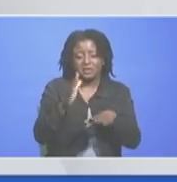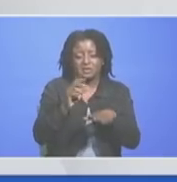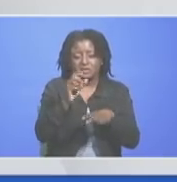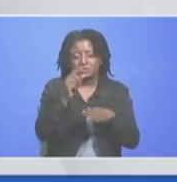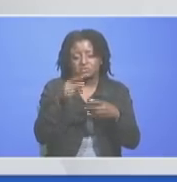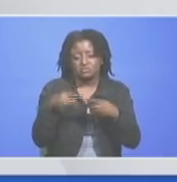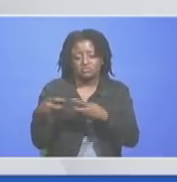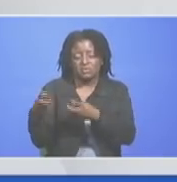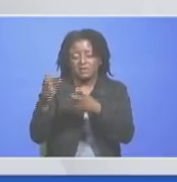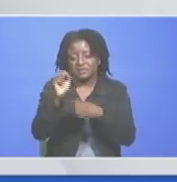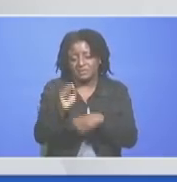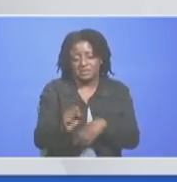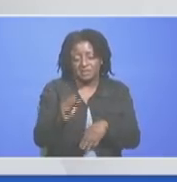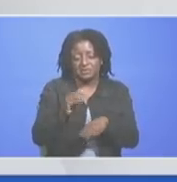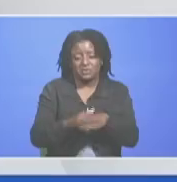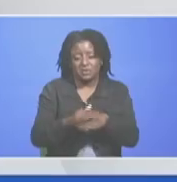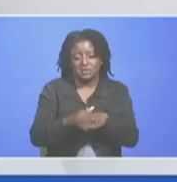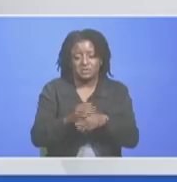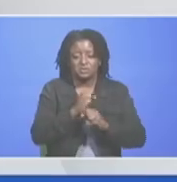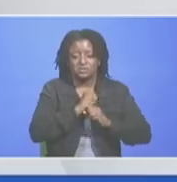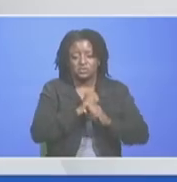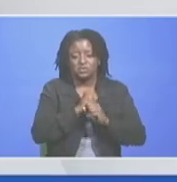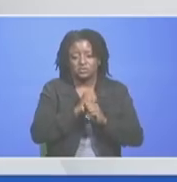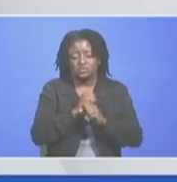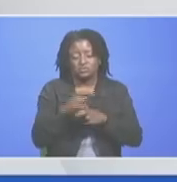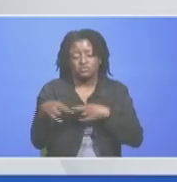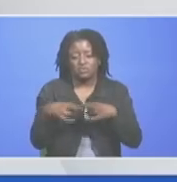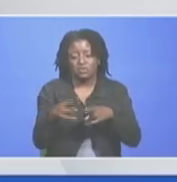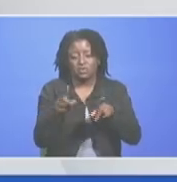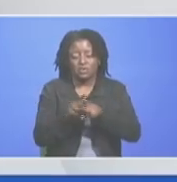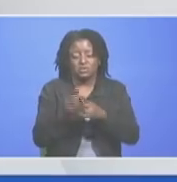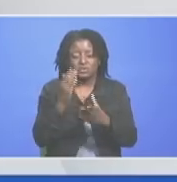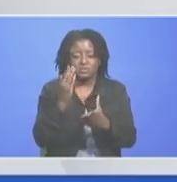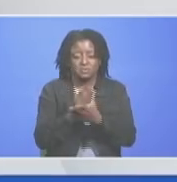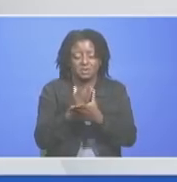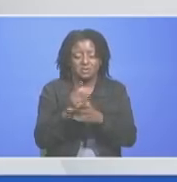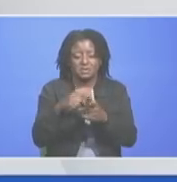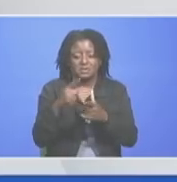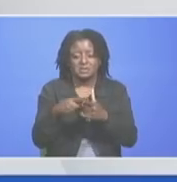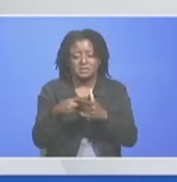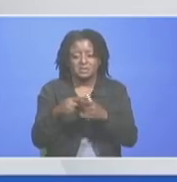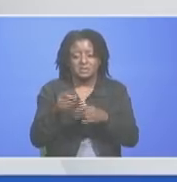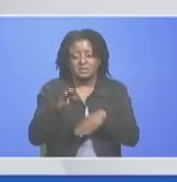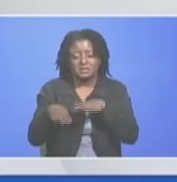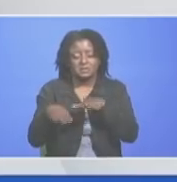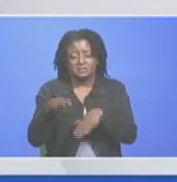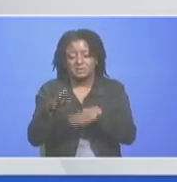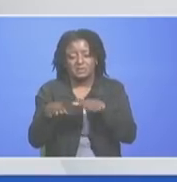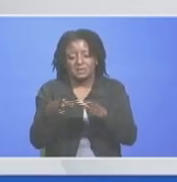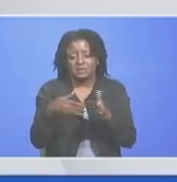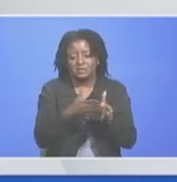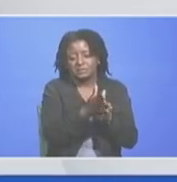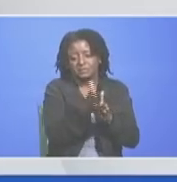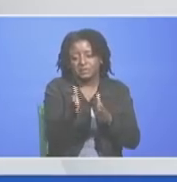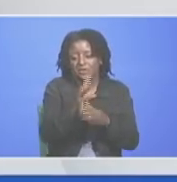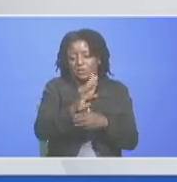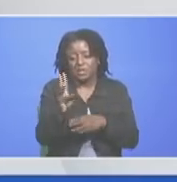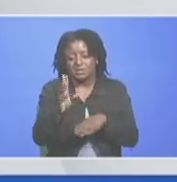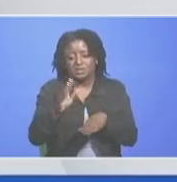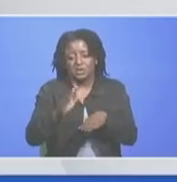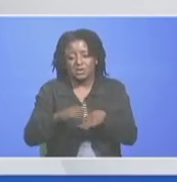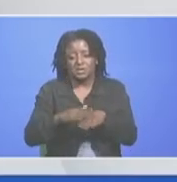toward Woodlawn Gardens Cemetery will also be blocked until the time of the procession and will be diverted west onto Yamato